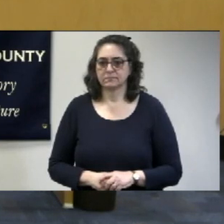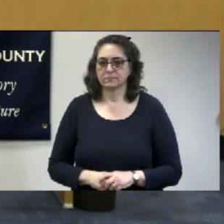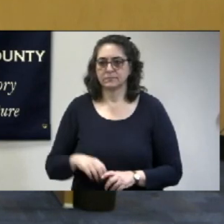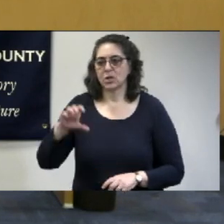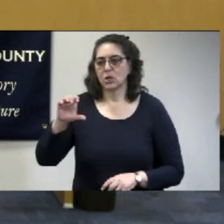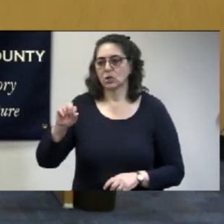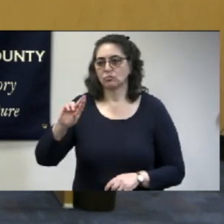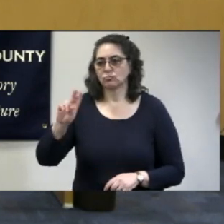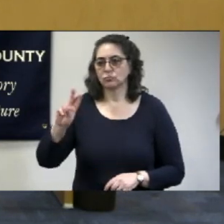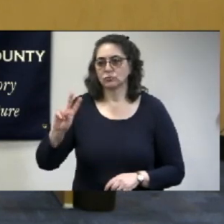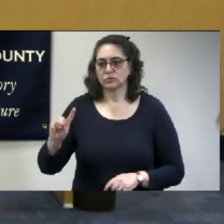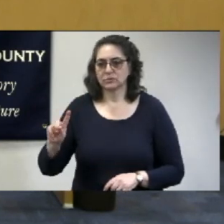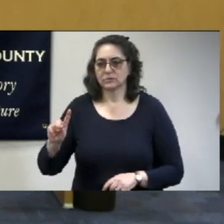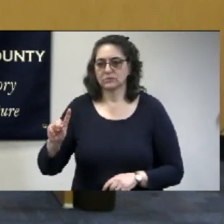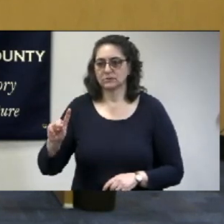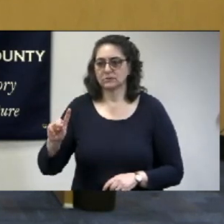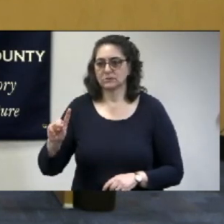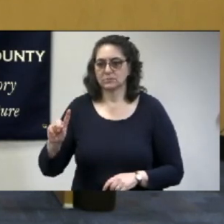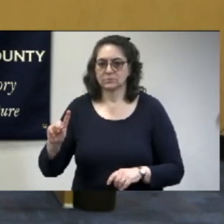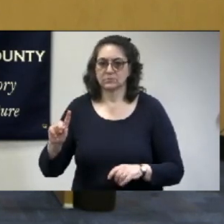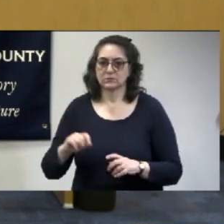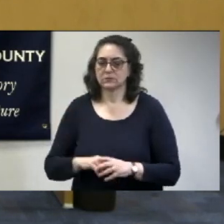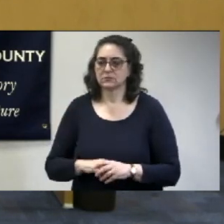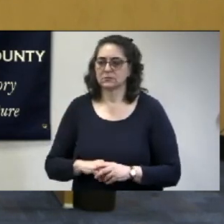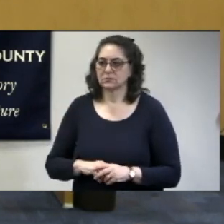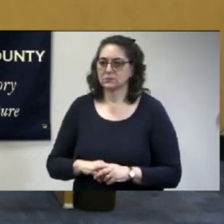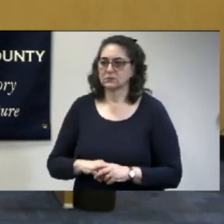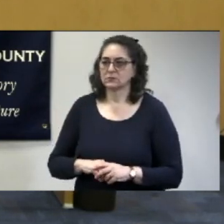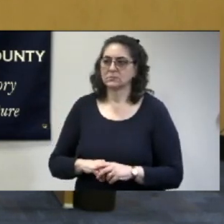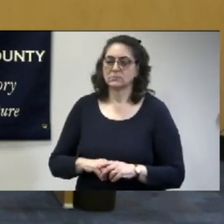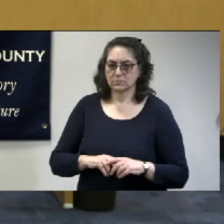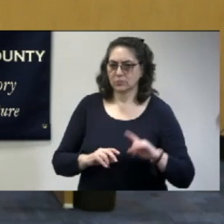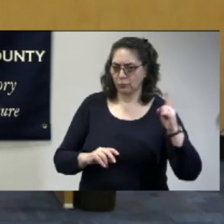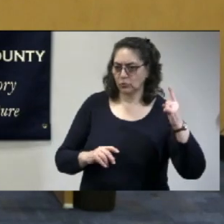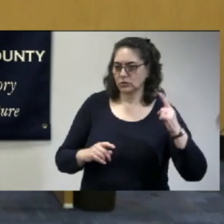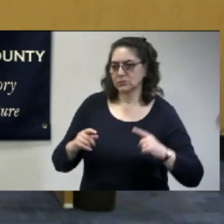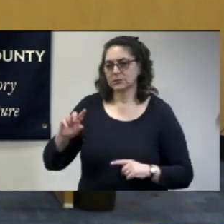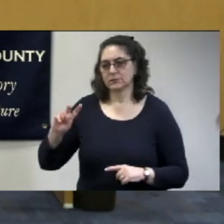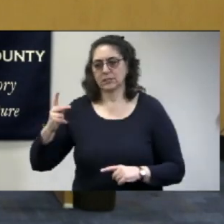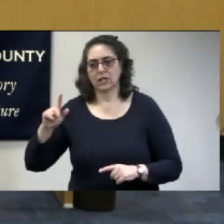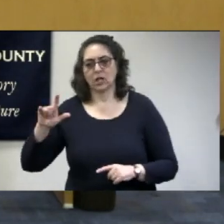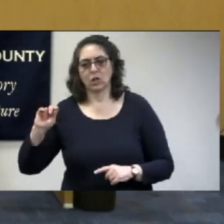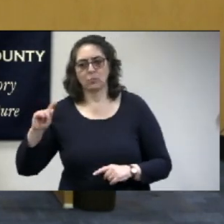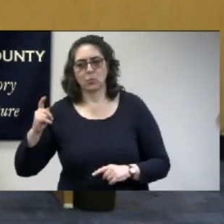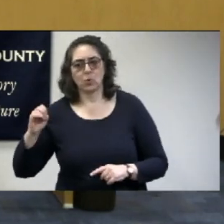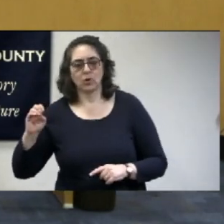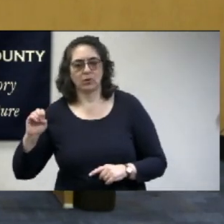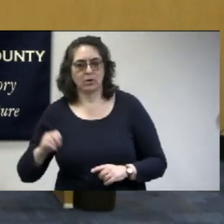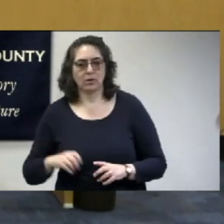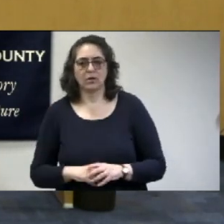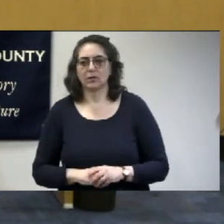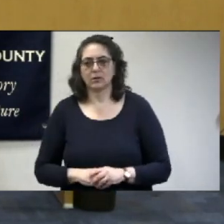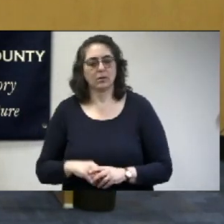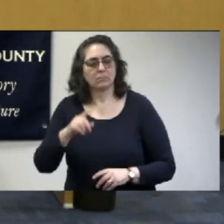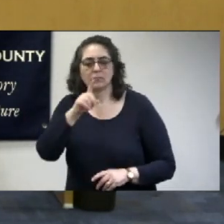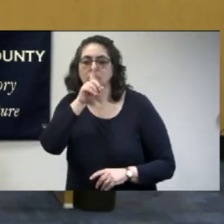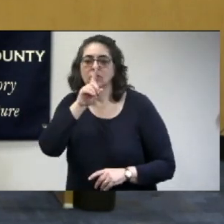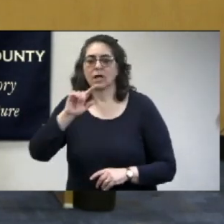Cruz, and seconded by Lepore? Yeah.